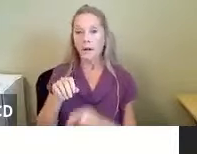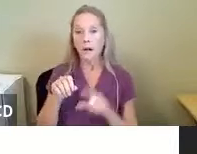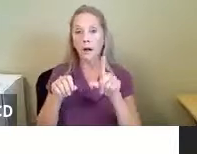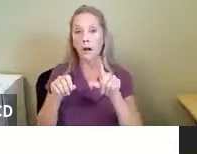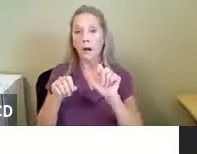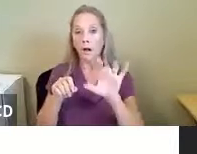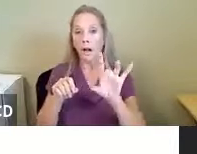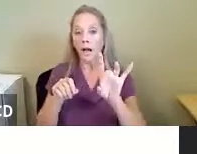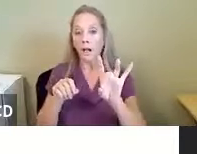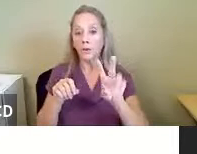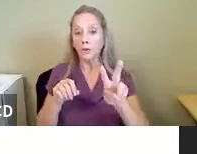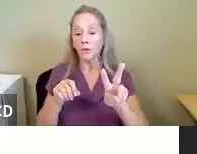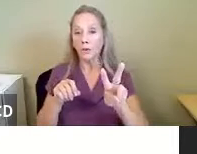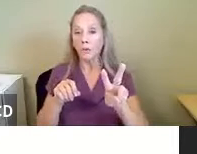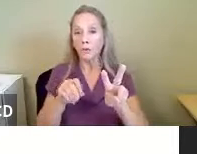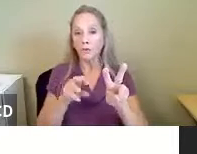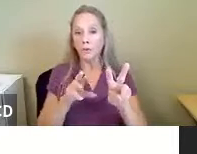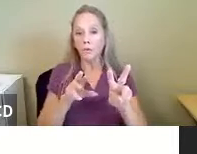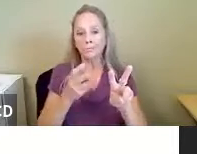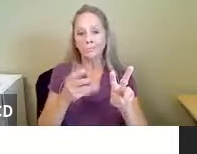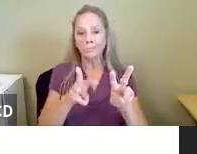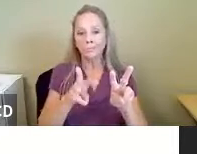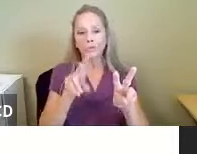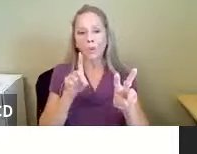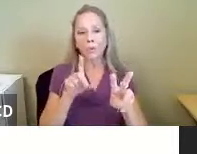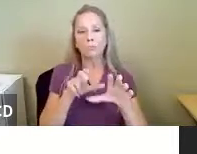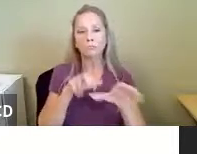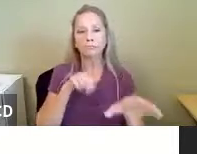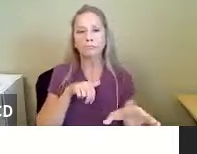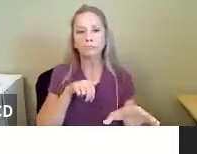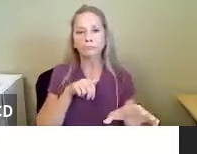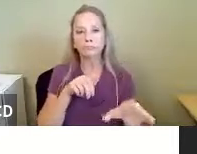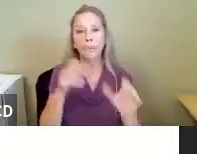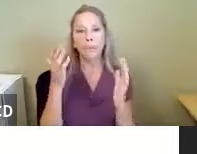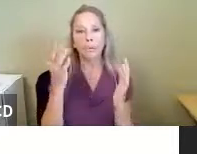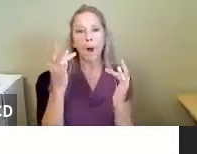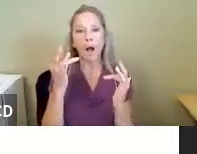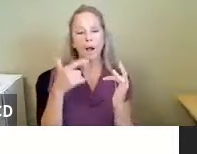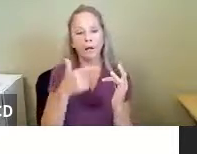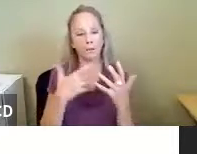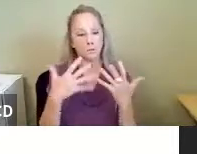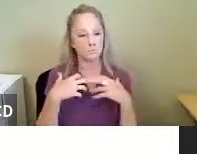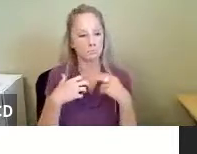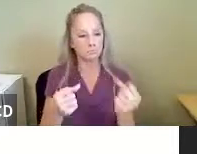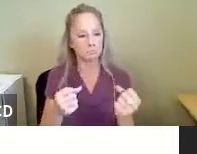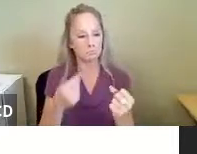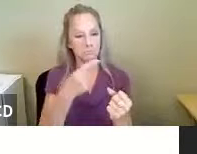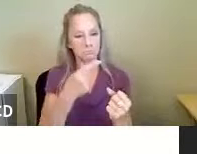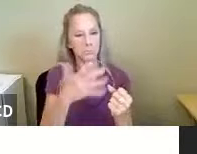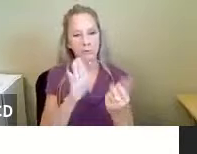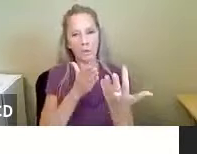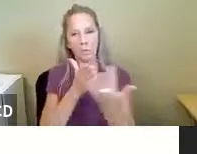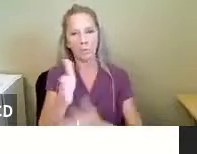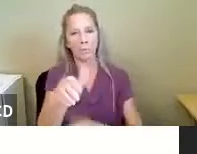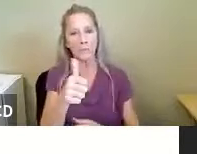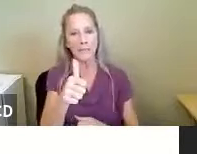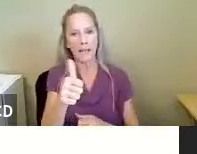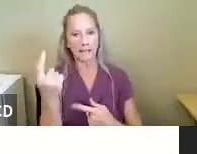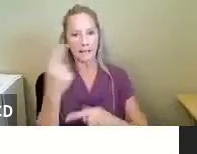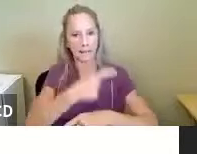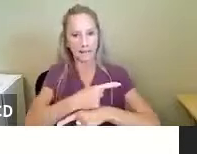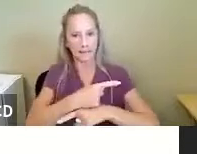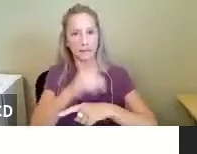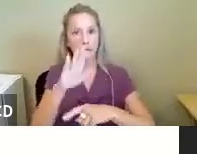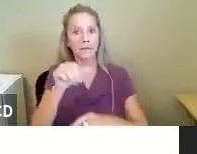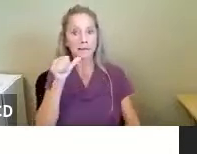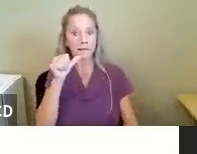182 students dropped out because they've recovered, they've gone through their 10-day period. So yesterday, we only